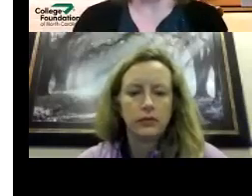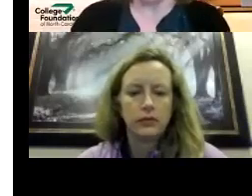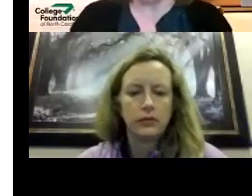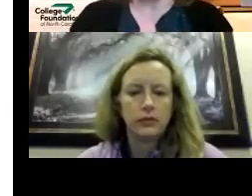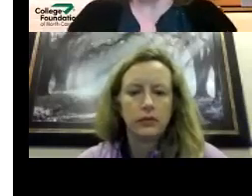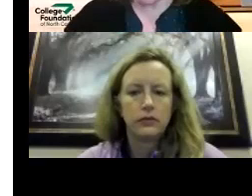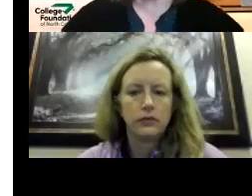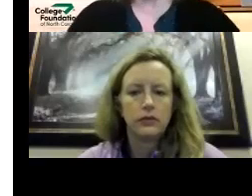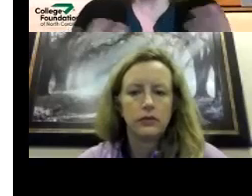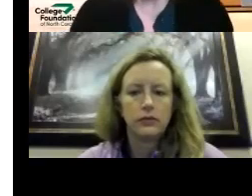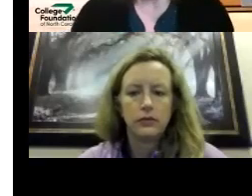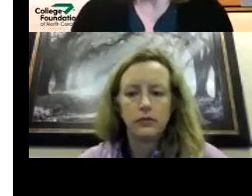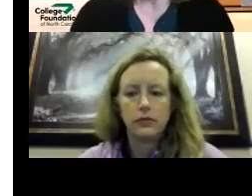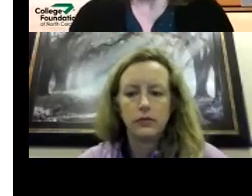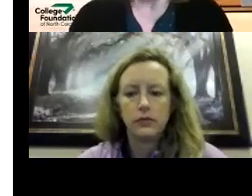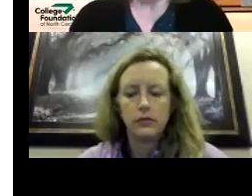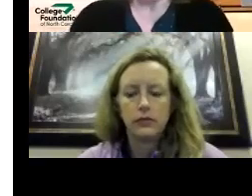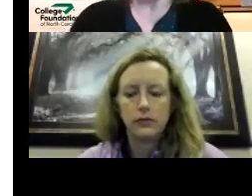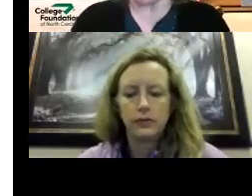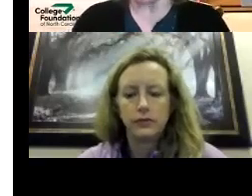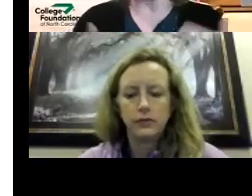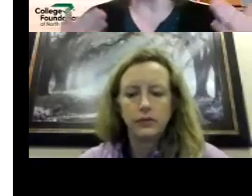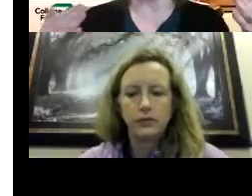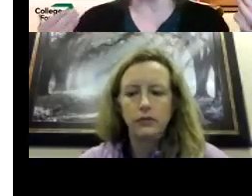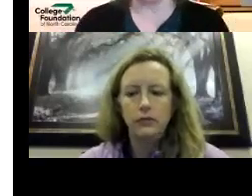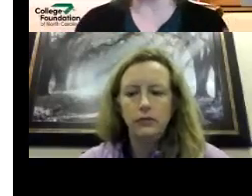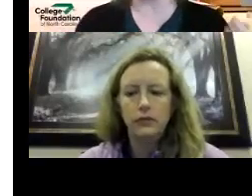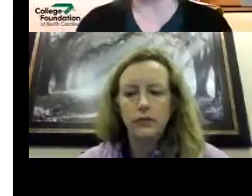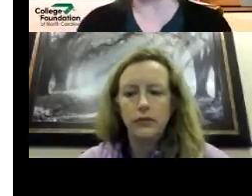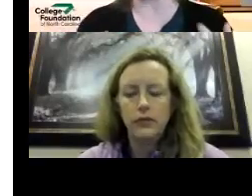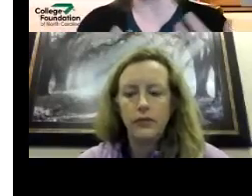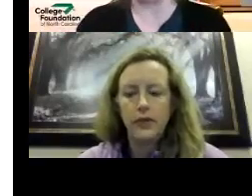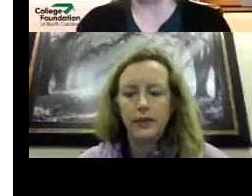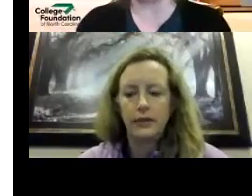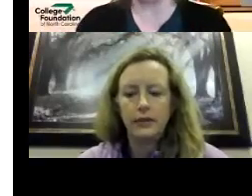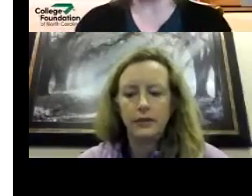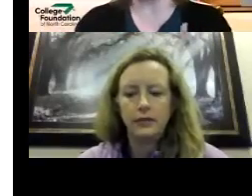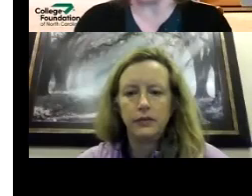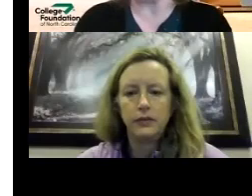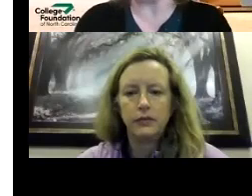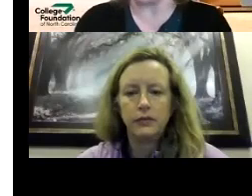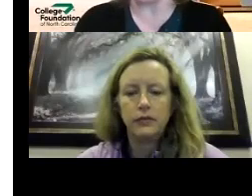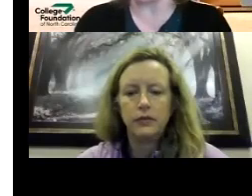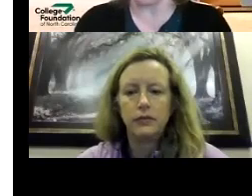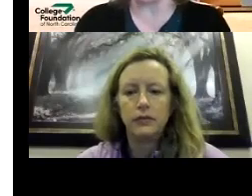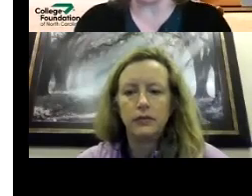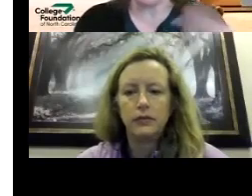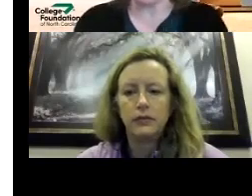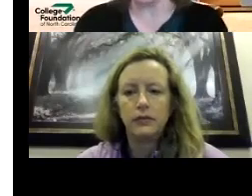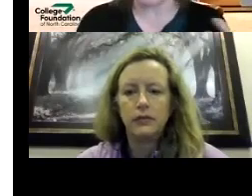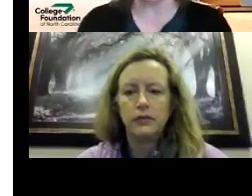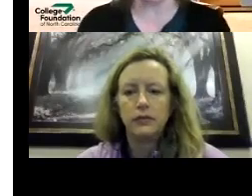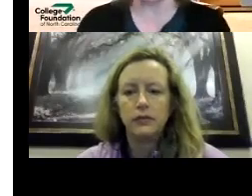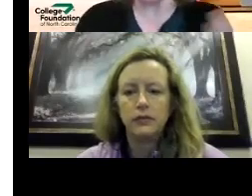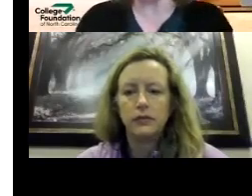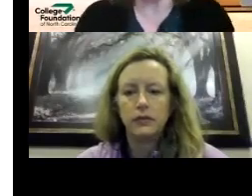cost. And that is one of the big reasons to fill out the FAFSA, right? Is to try and find funds to bring down some of those costs. The cost